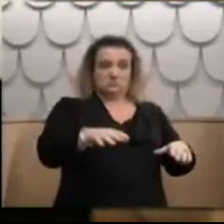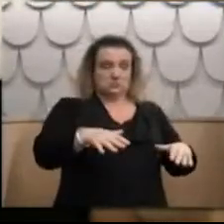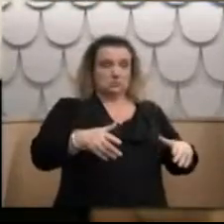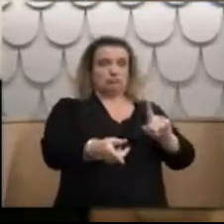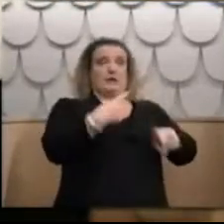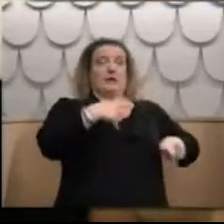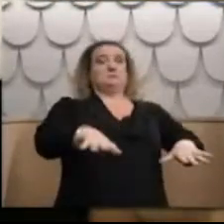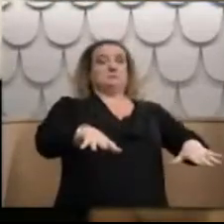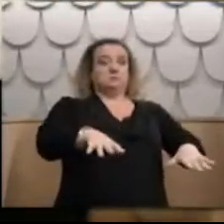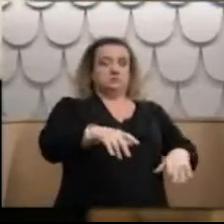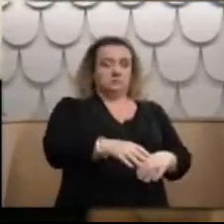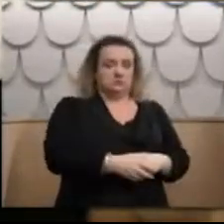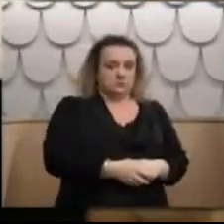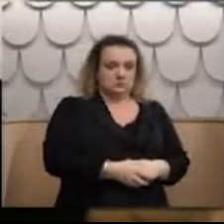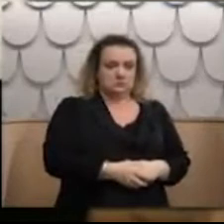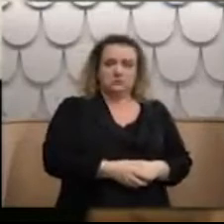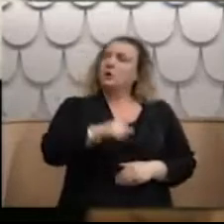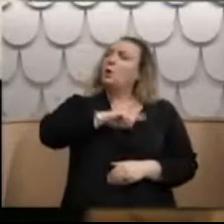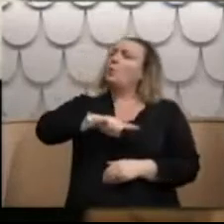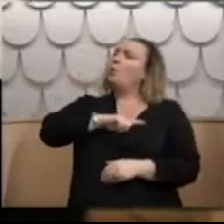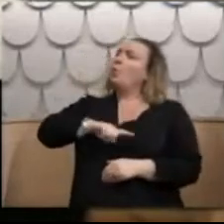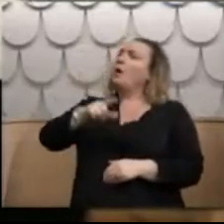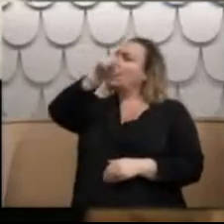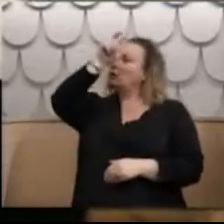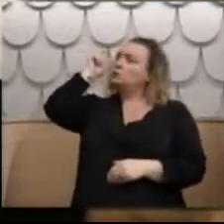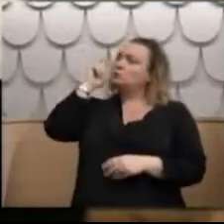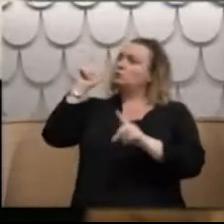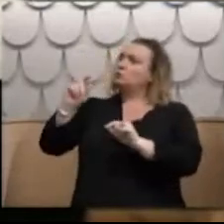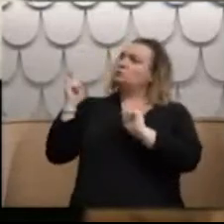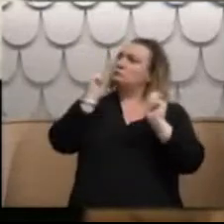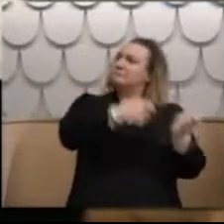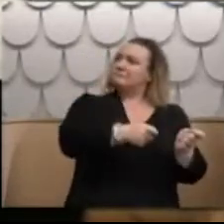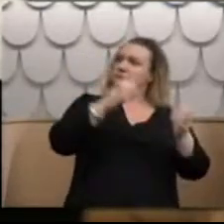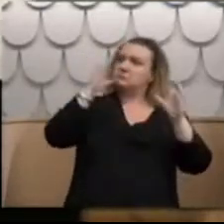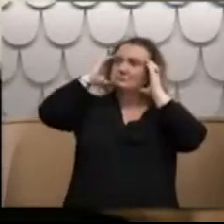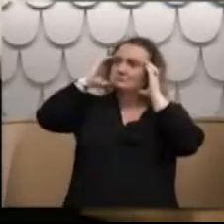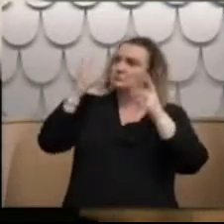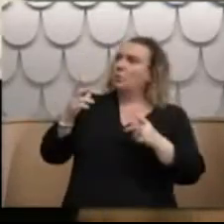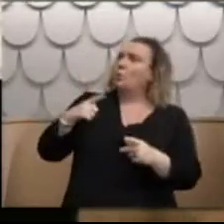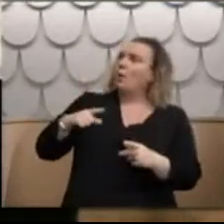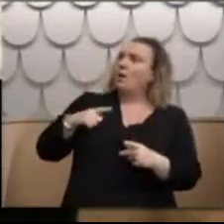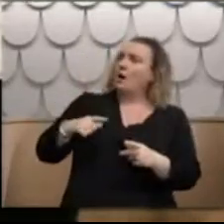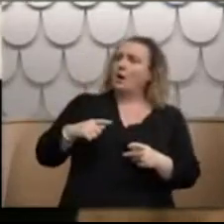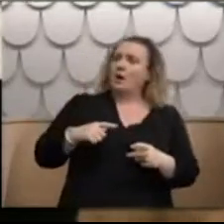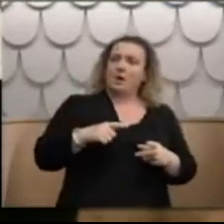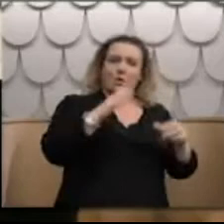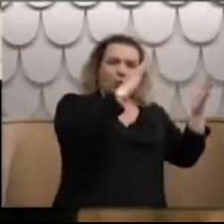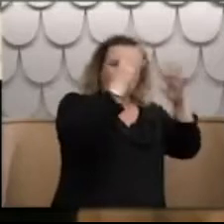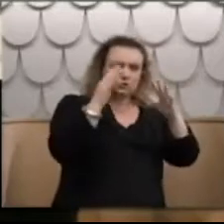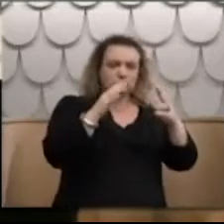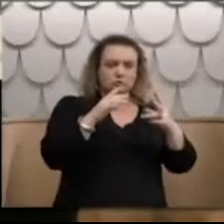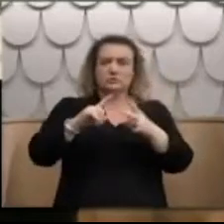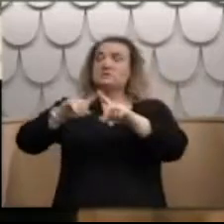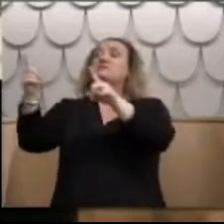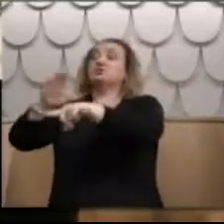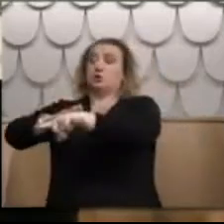Yeah. What led to him doing that? Do you remember, Donald? Was it that time in the woods, or was it a different time? It was a